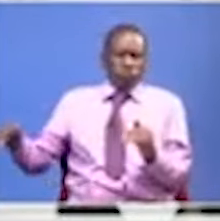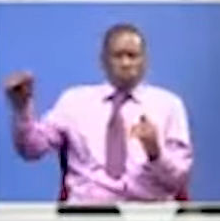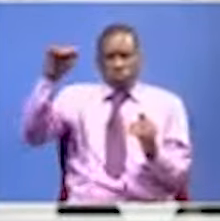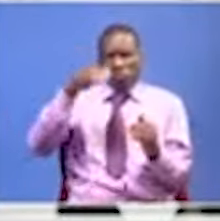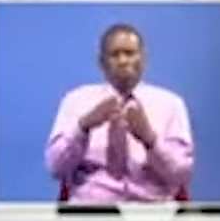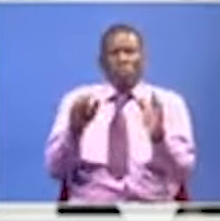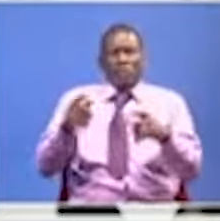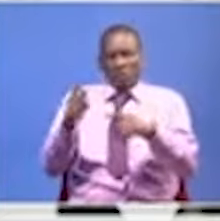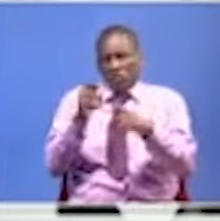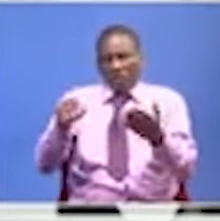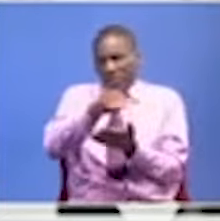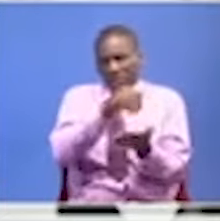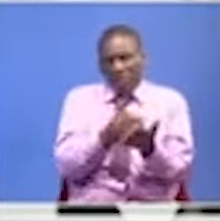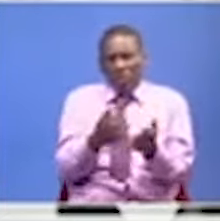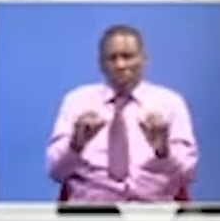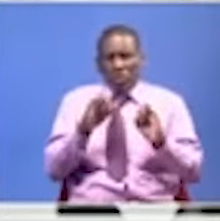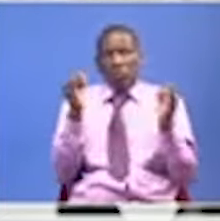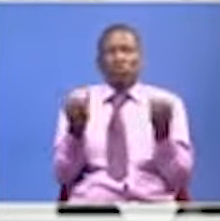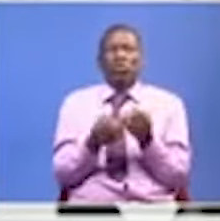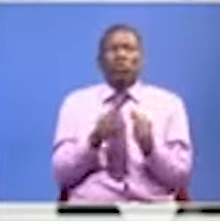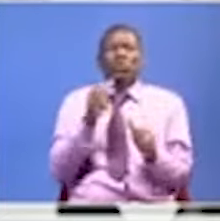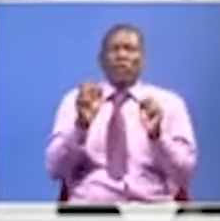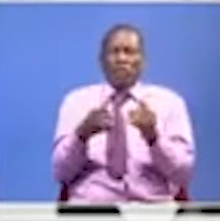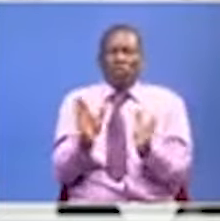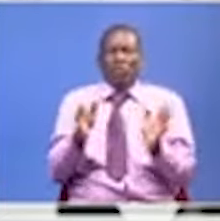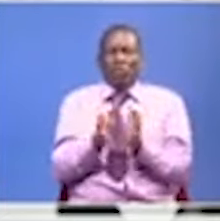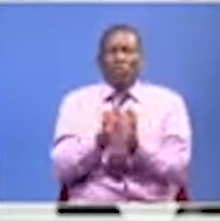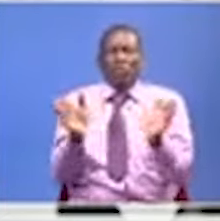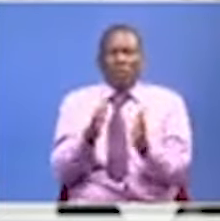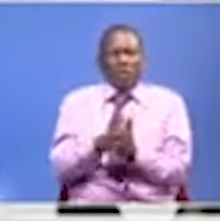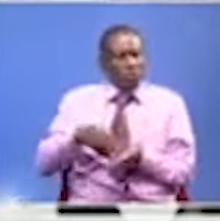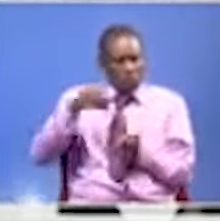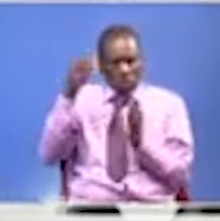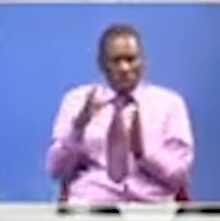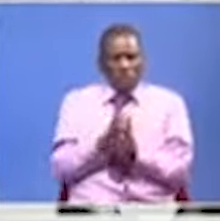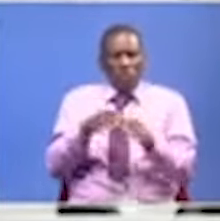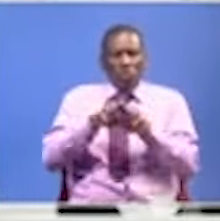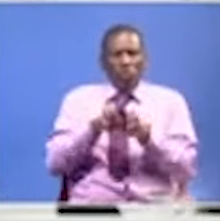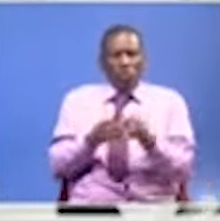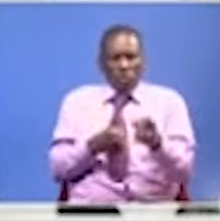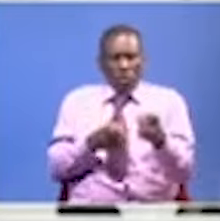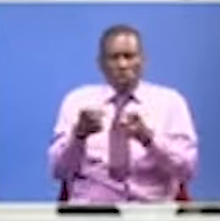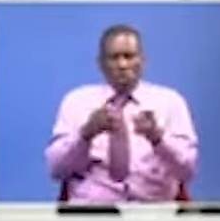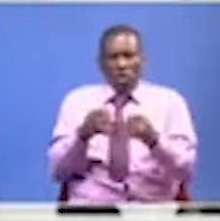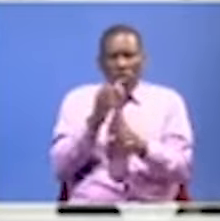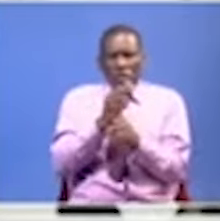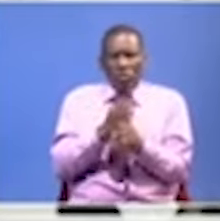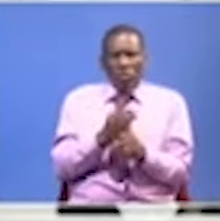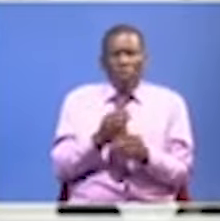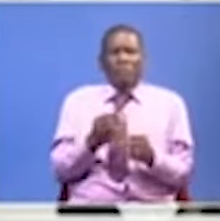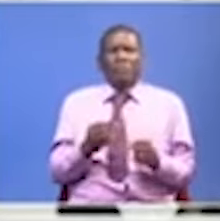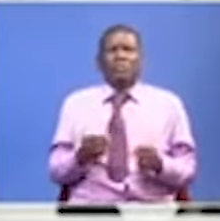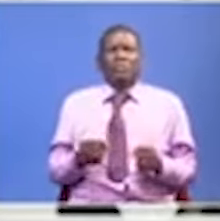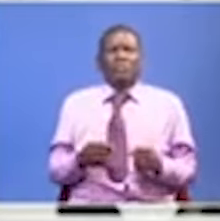training centers in these institutions that can be open for the public and for the students. And we're also galvanizing the video gaming shops across